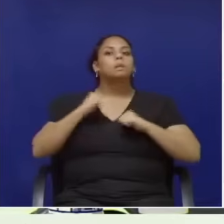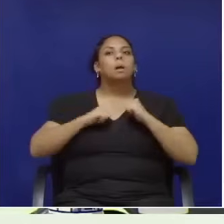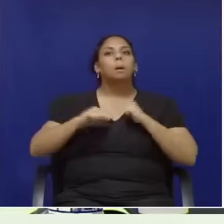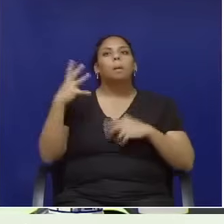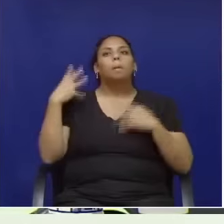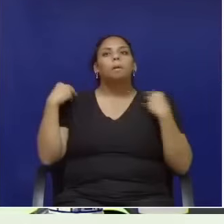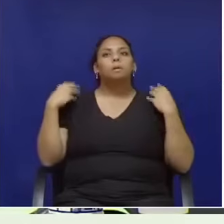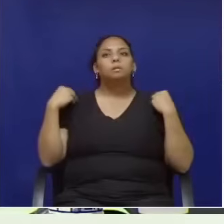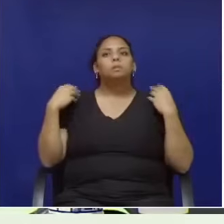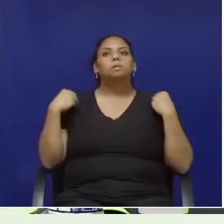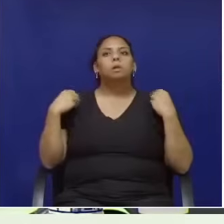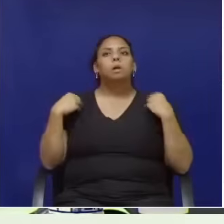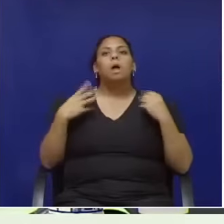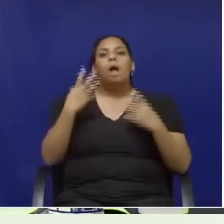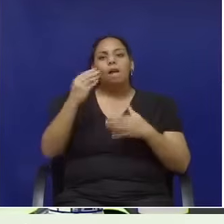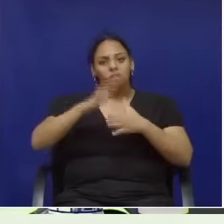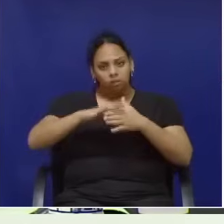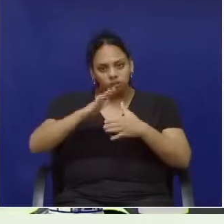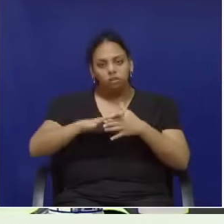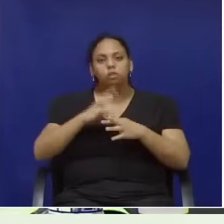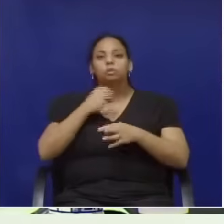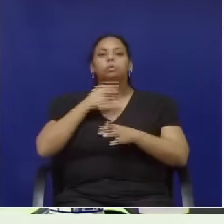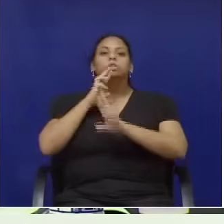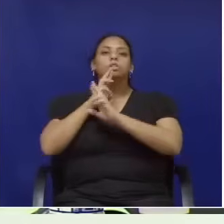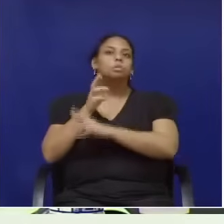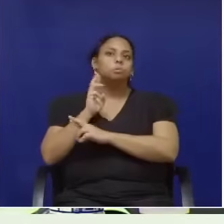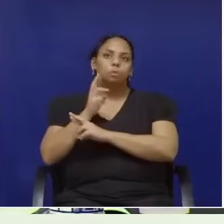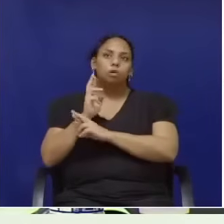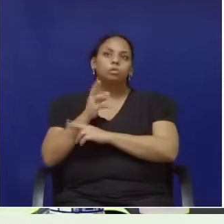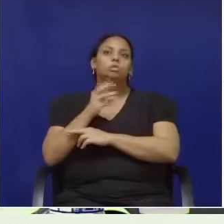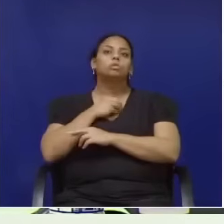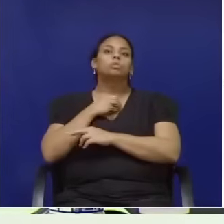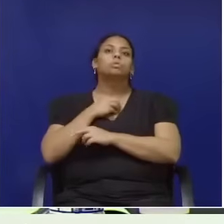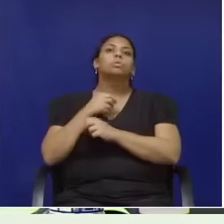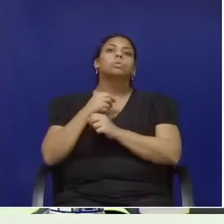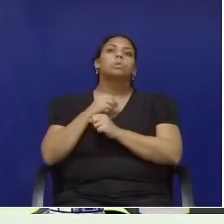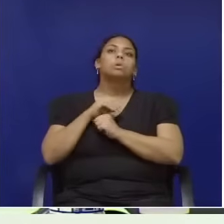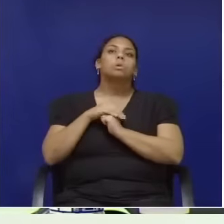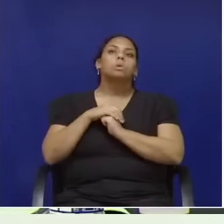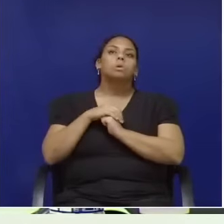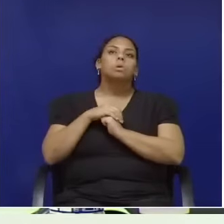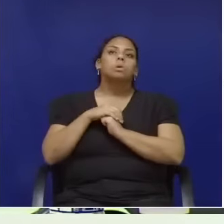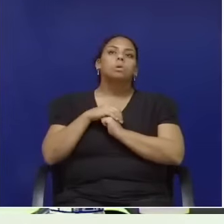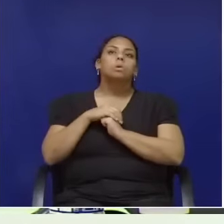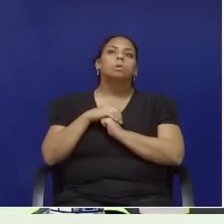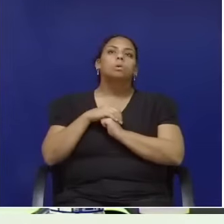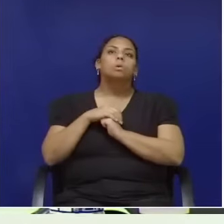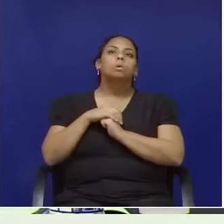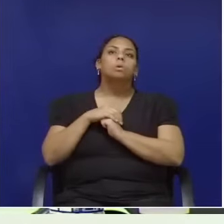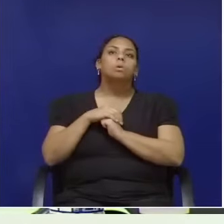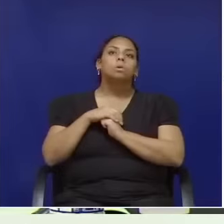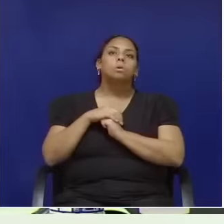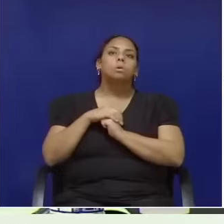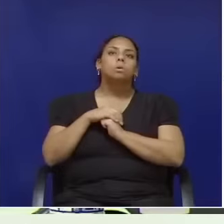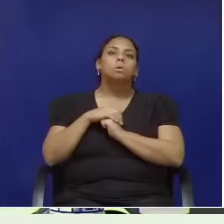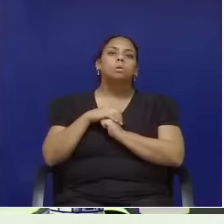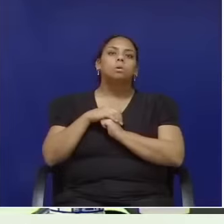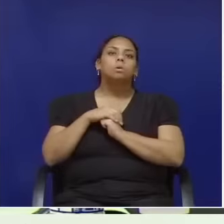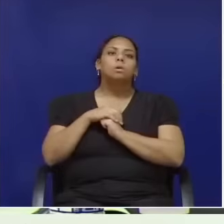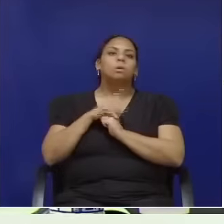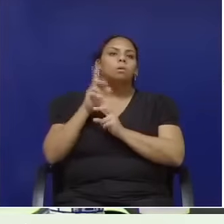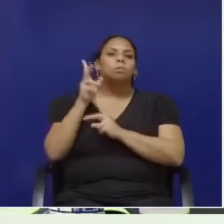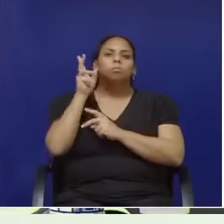rates have risen in a response to suboptimal efforts by SAPS, what